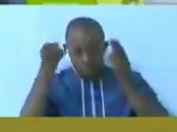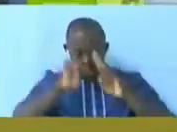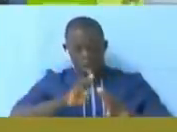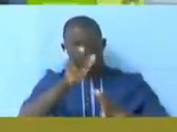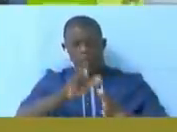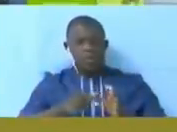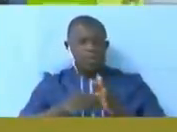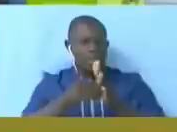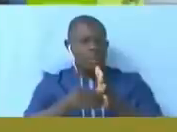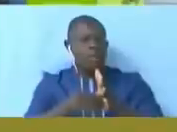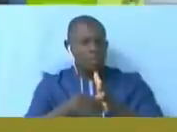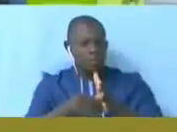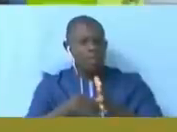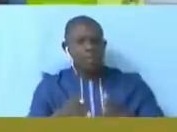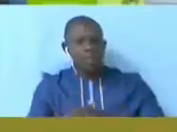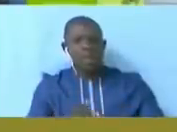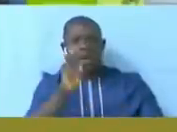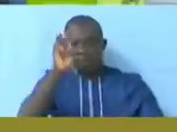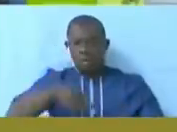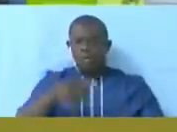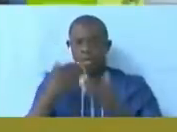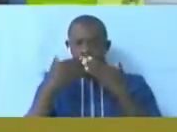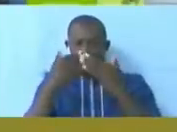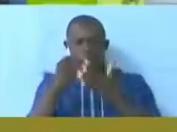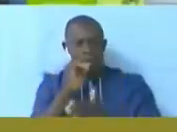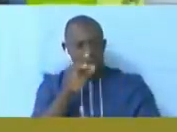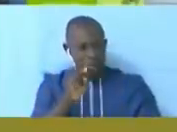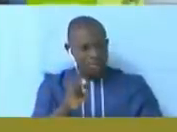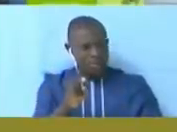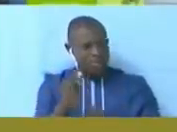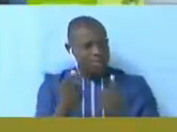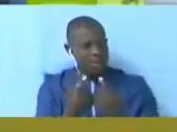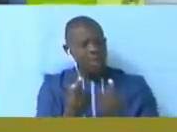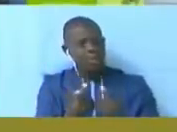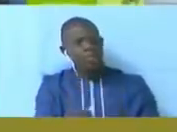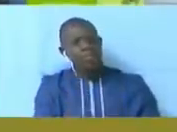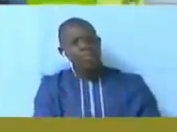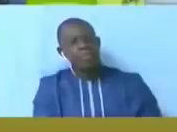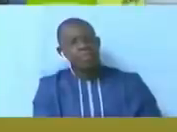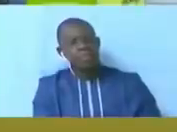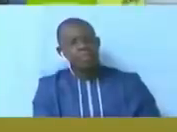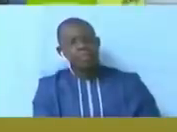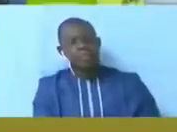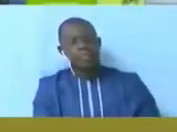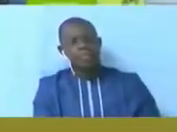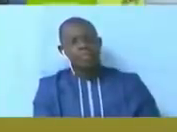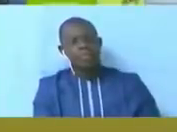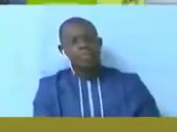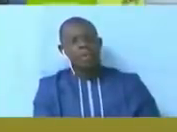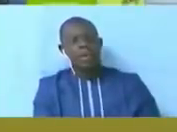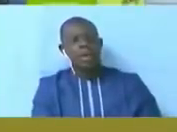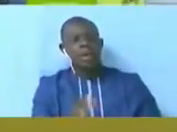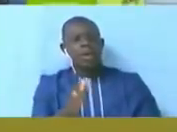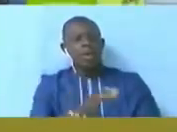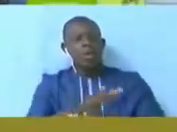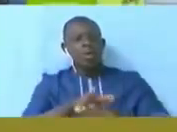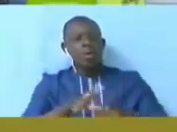also say this. All along the South Bank and the North Bank